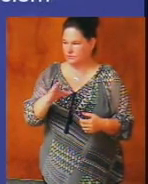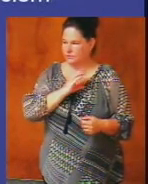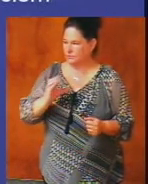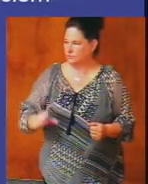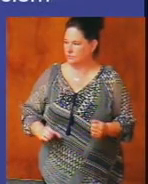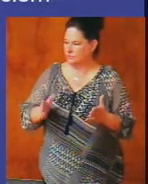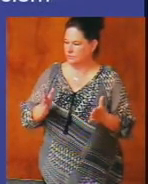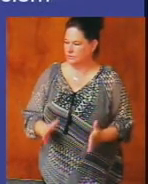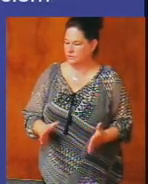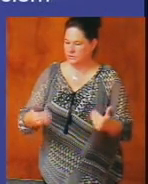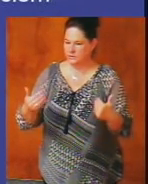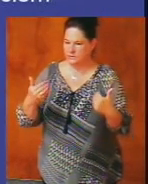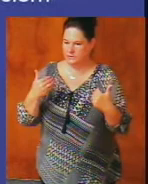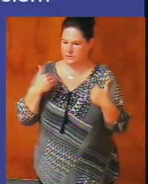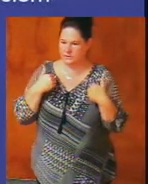with